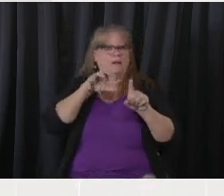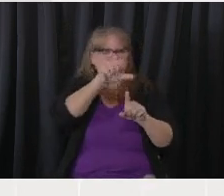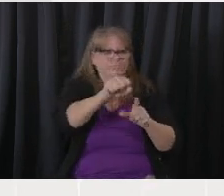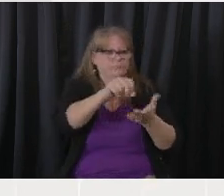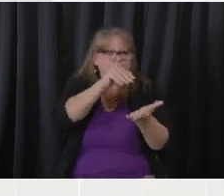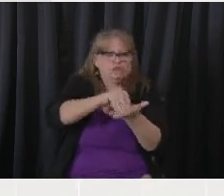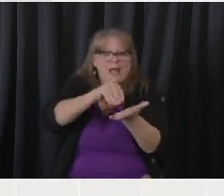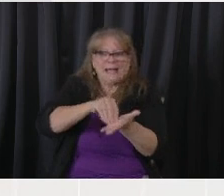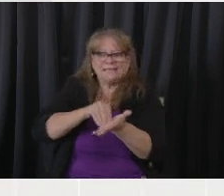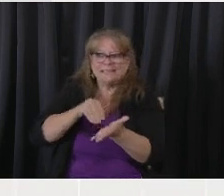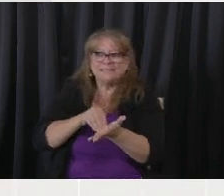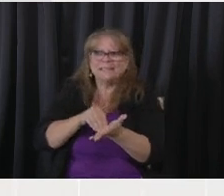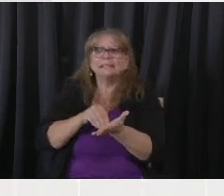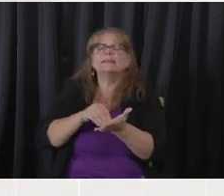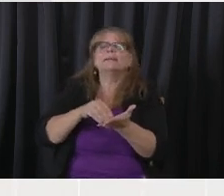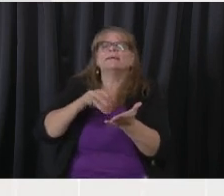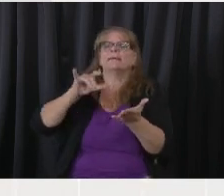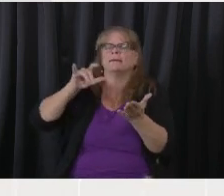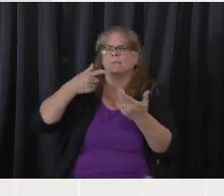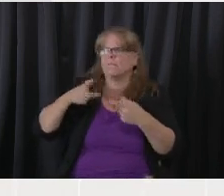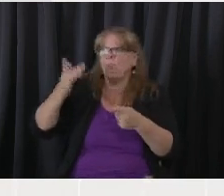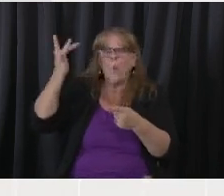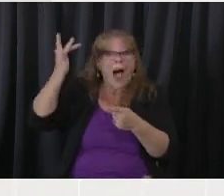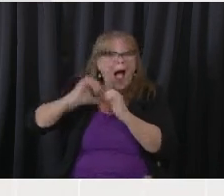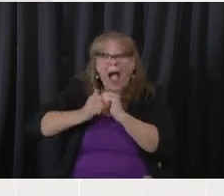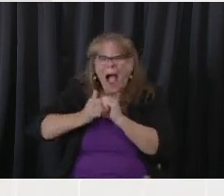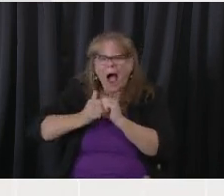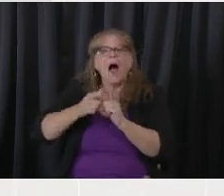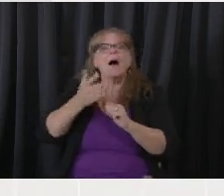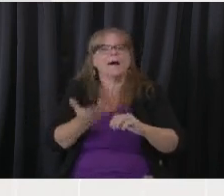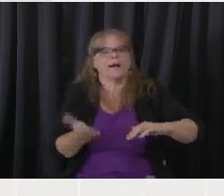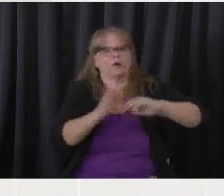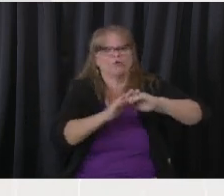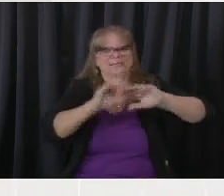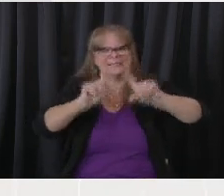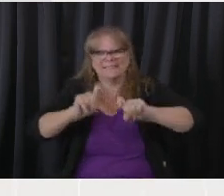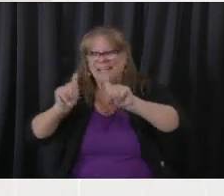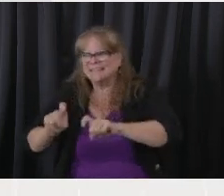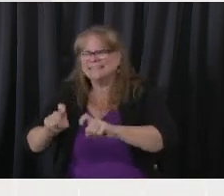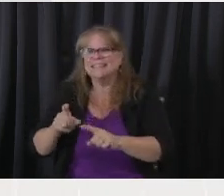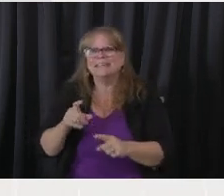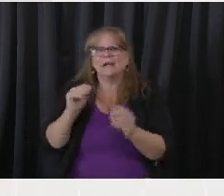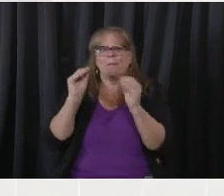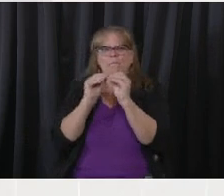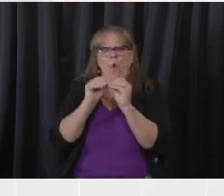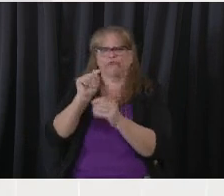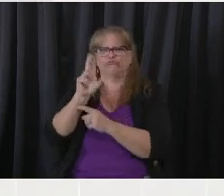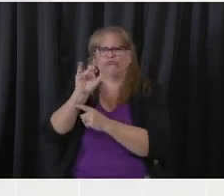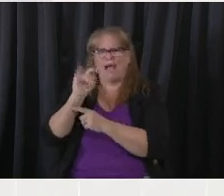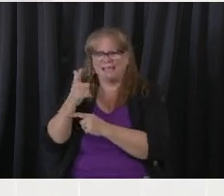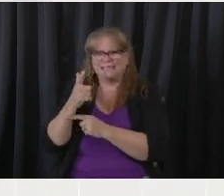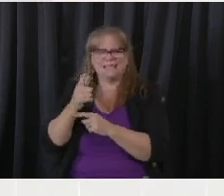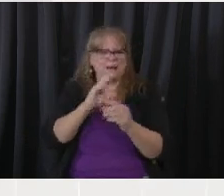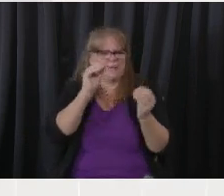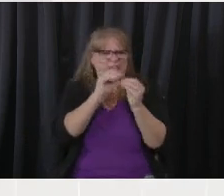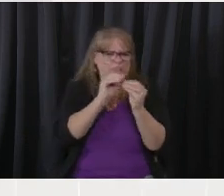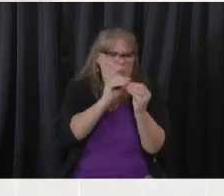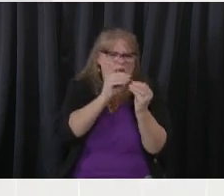really identify the majority of the cases that are happening right now. So if you look at that first wave, it was about 10% of cases that were